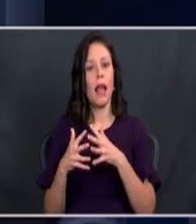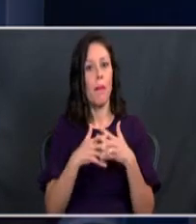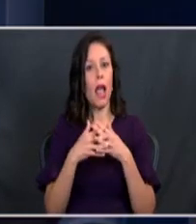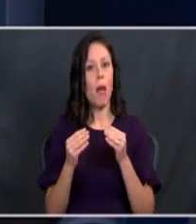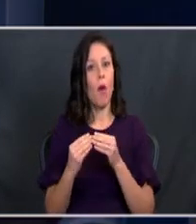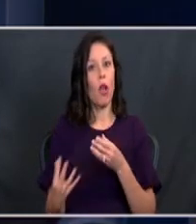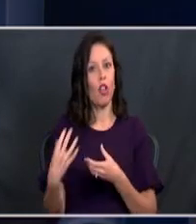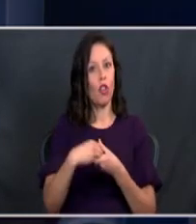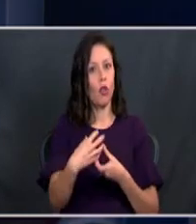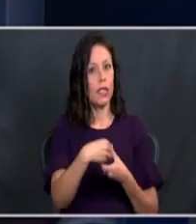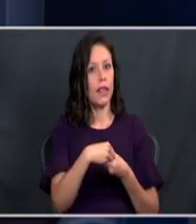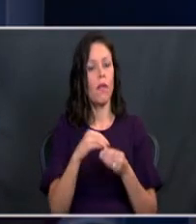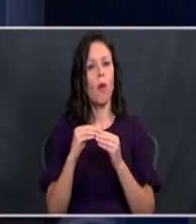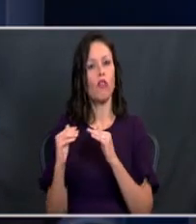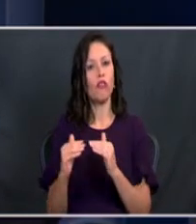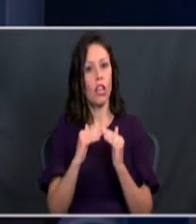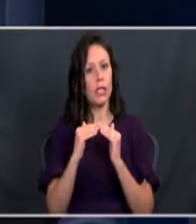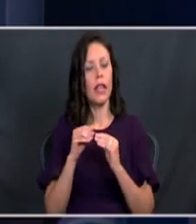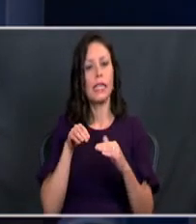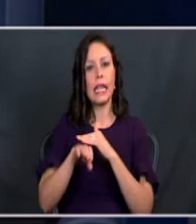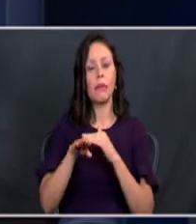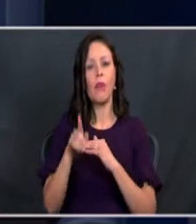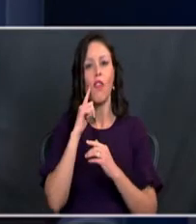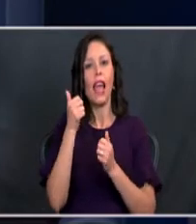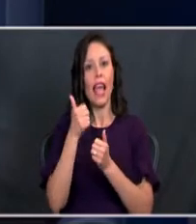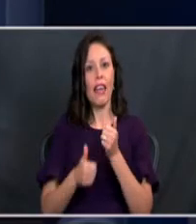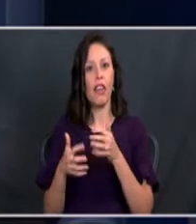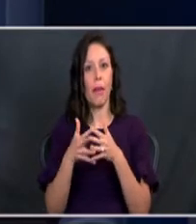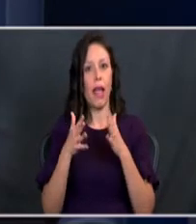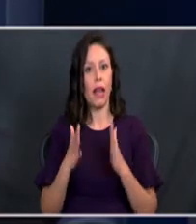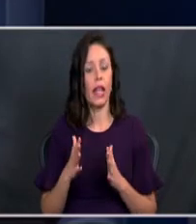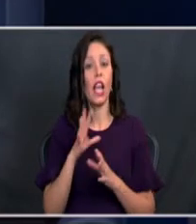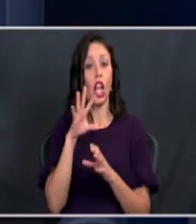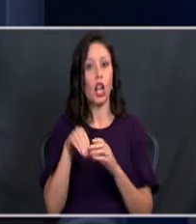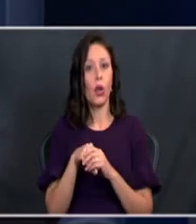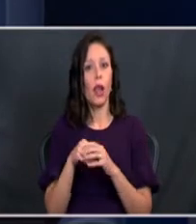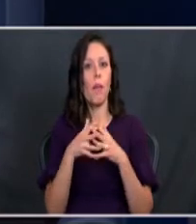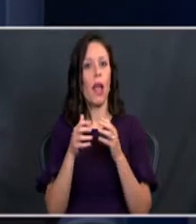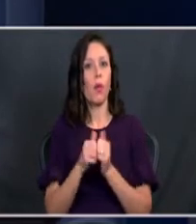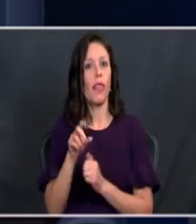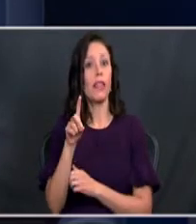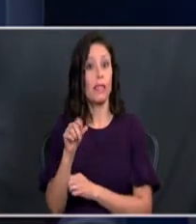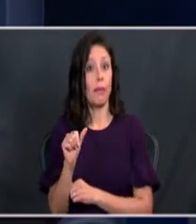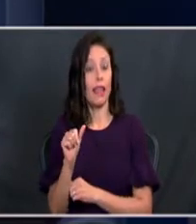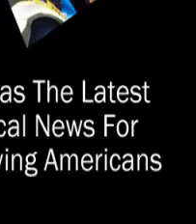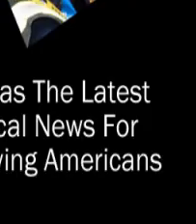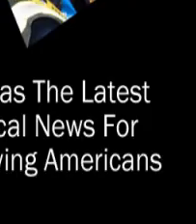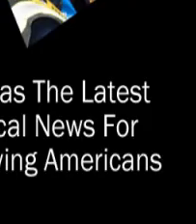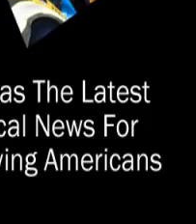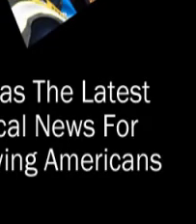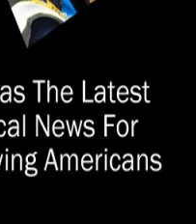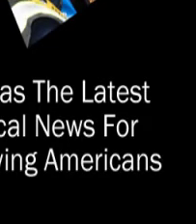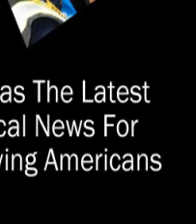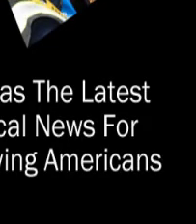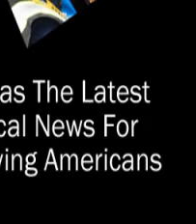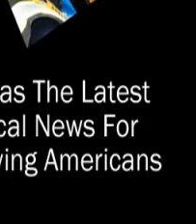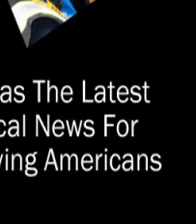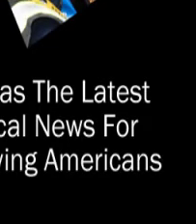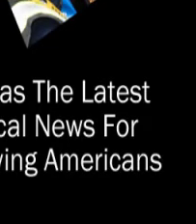is more inclusive, more just, and more accessible for every American, including Americans with disabilities and their families.